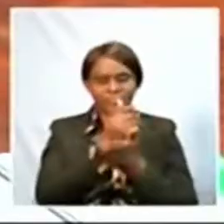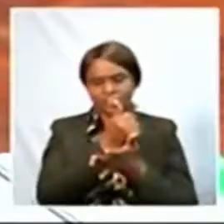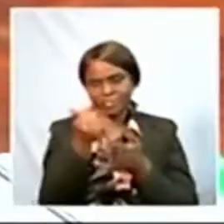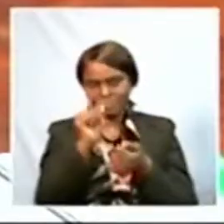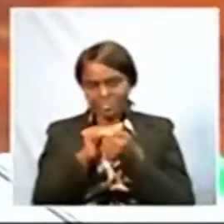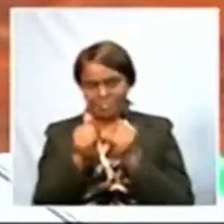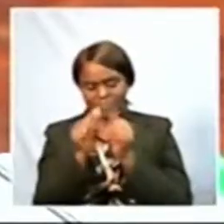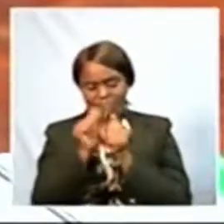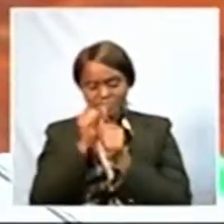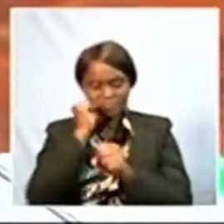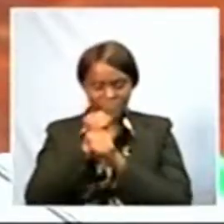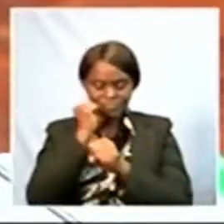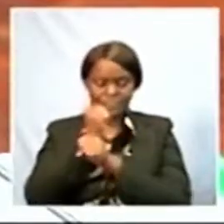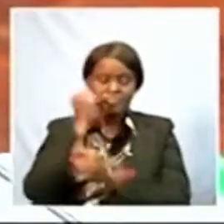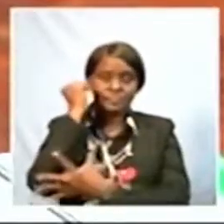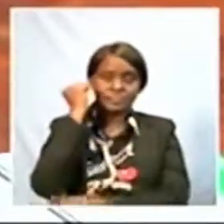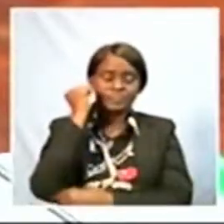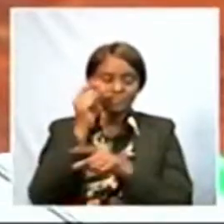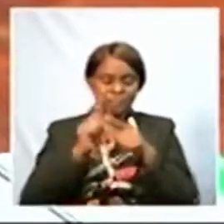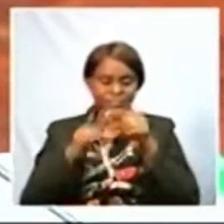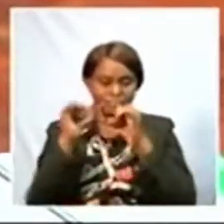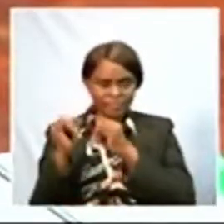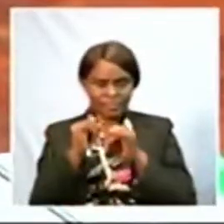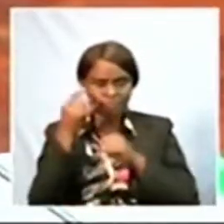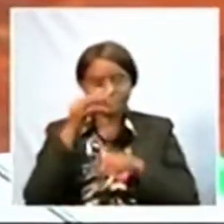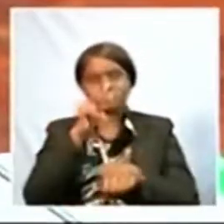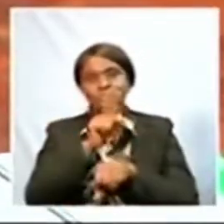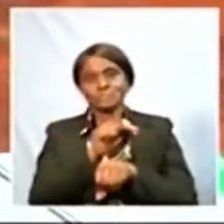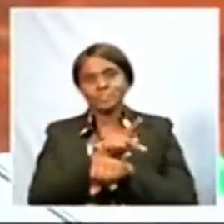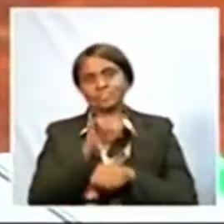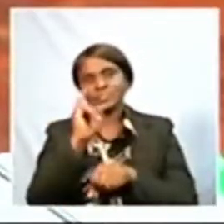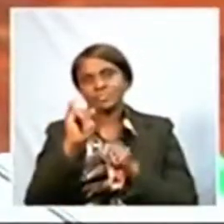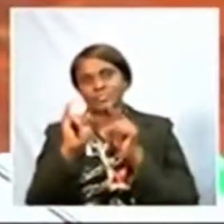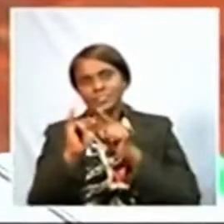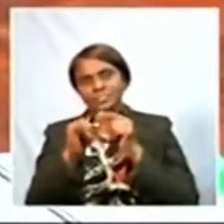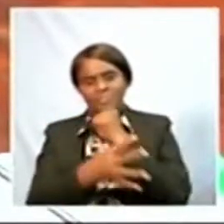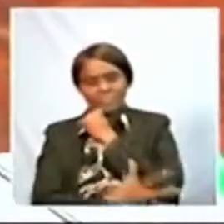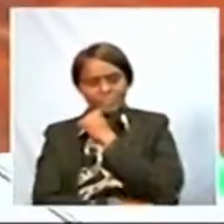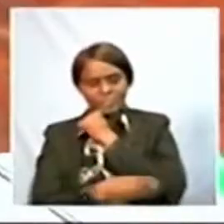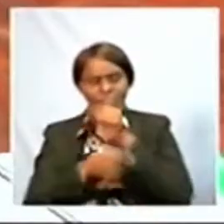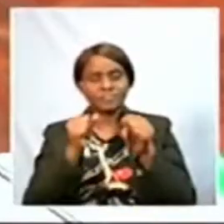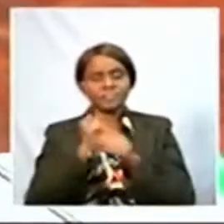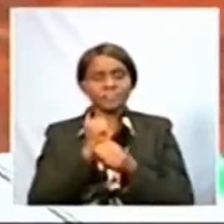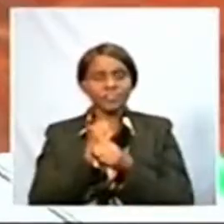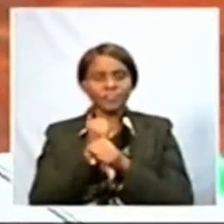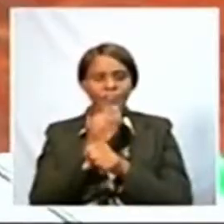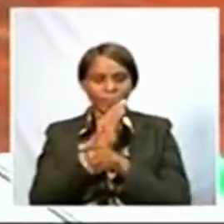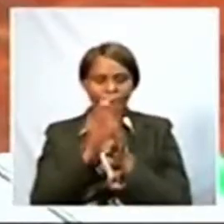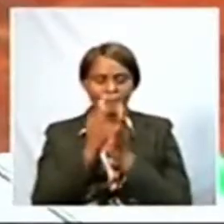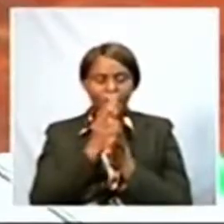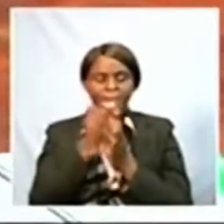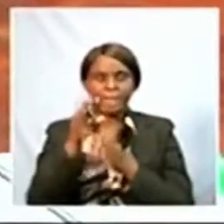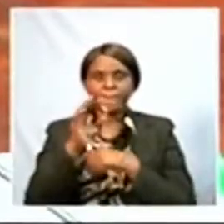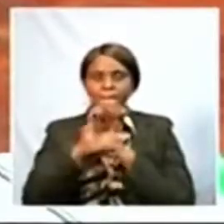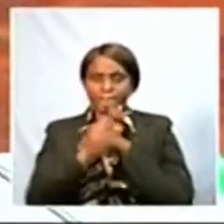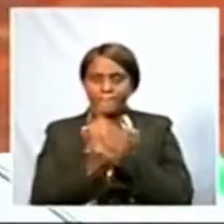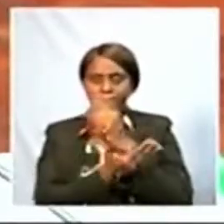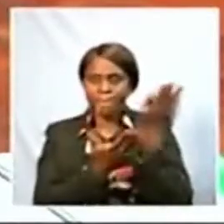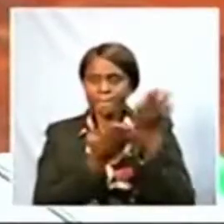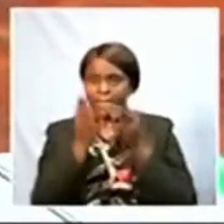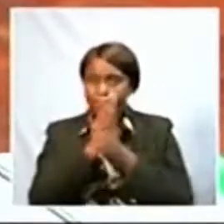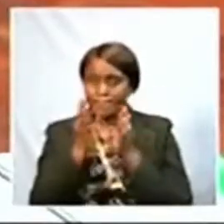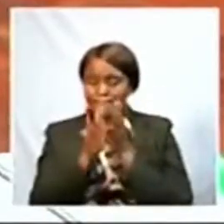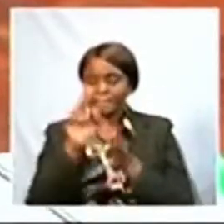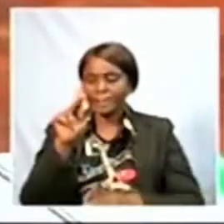and poor workmanship during implementation of projects. I. Poor workmanship, construction of a maternity wing at